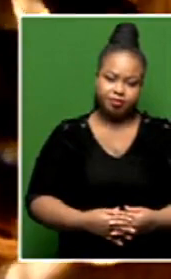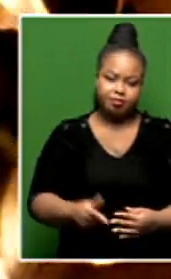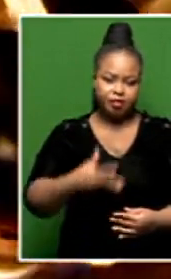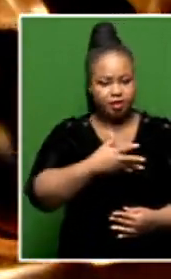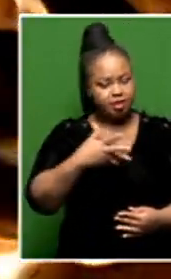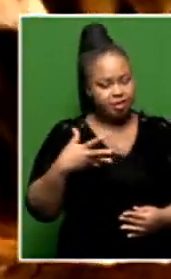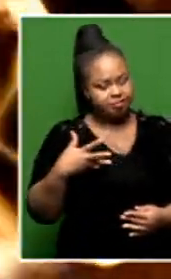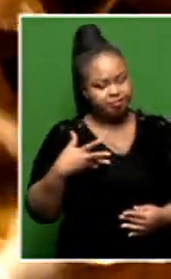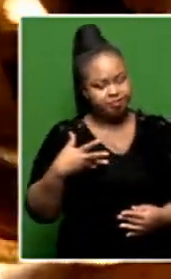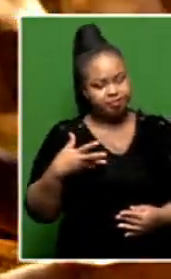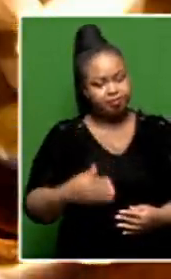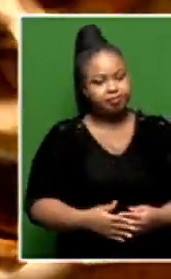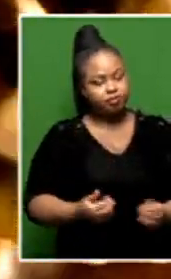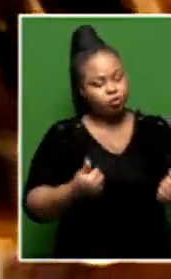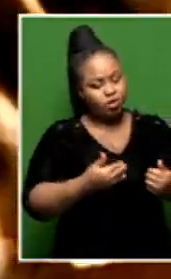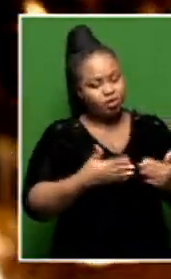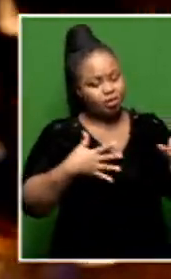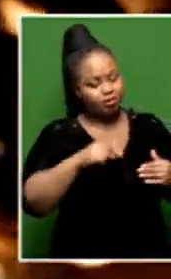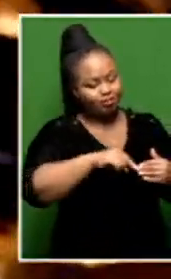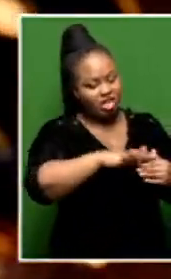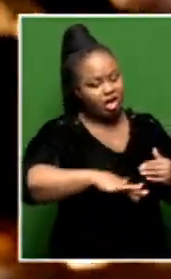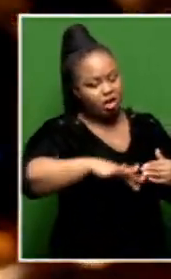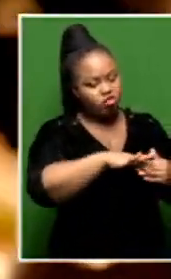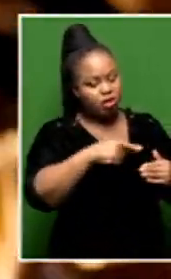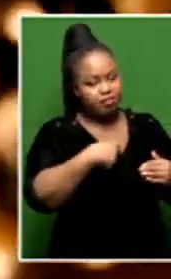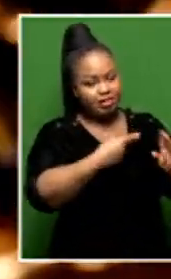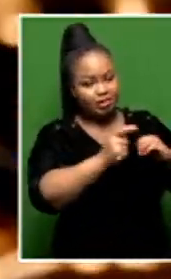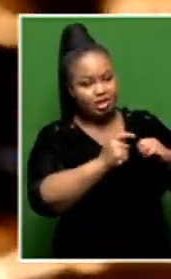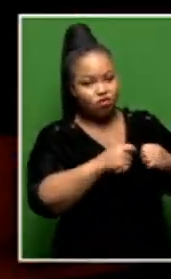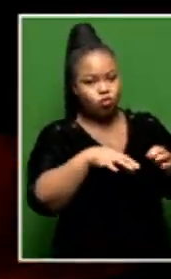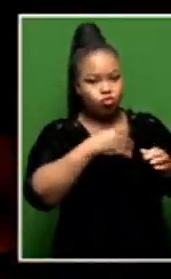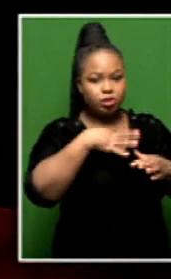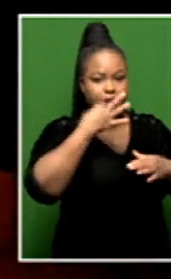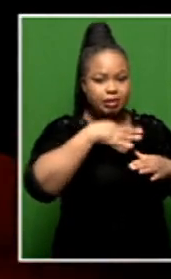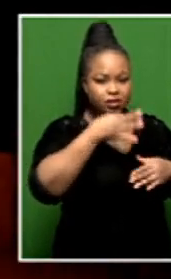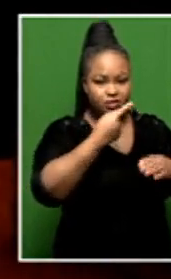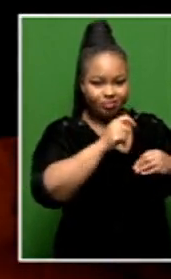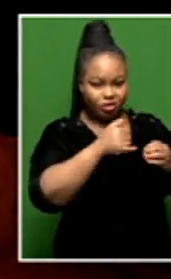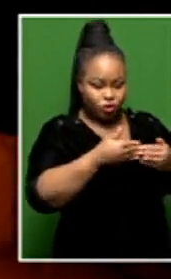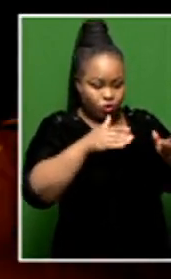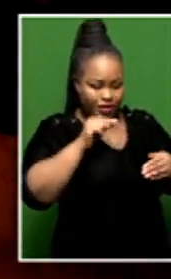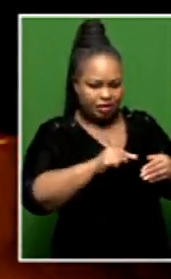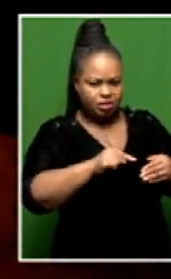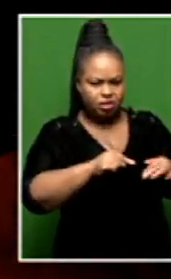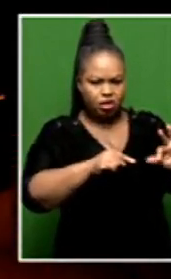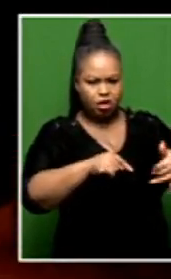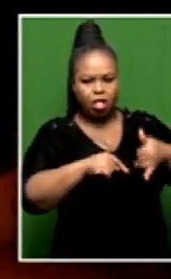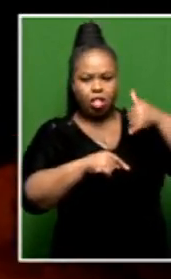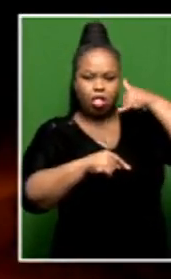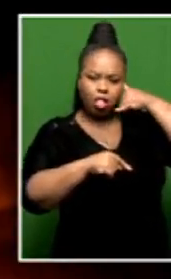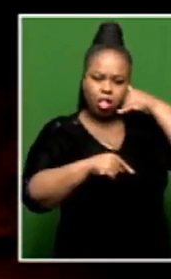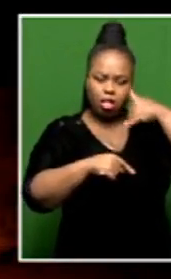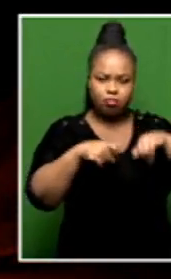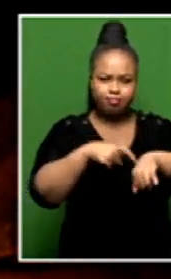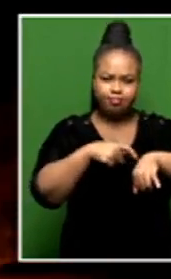Mama itse ha ke bula stand sa December ka thola call